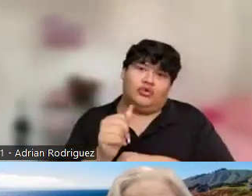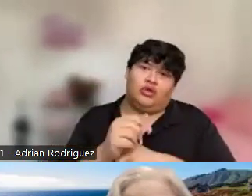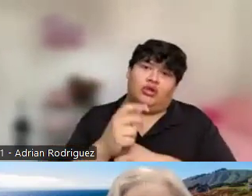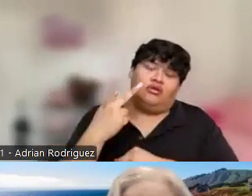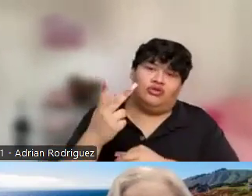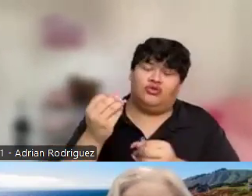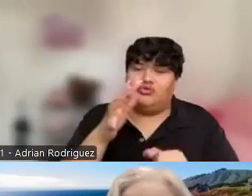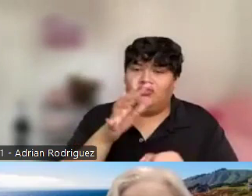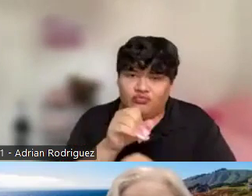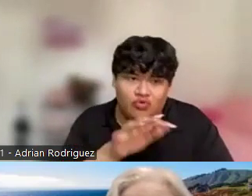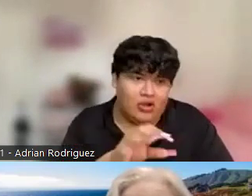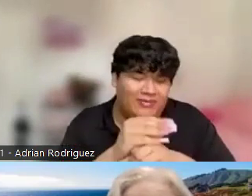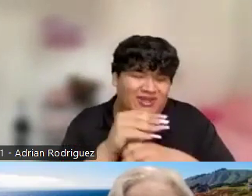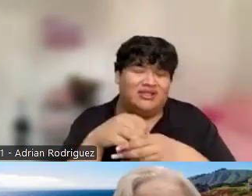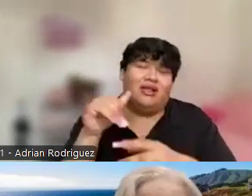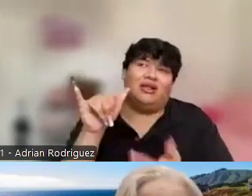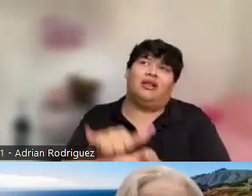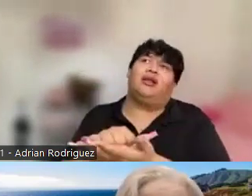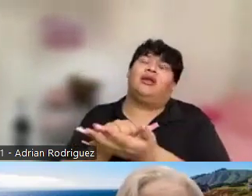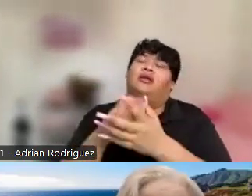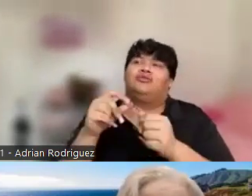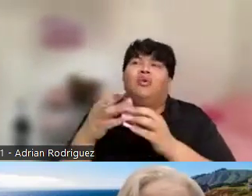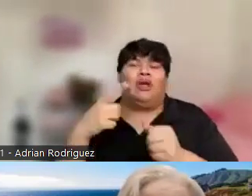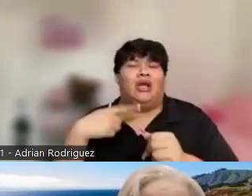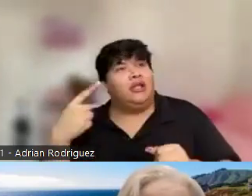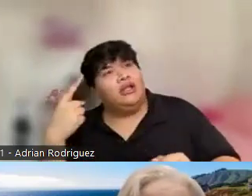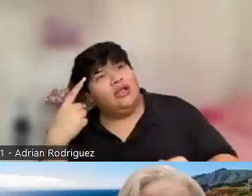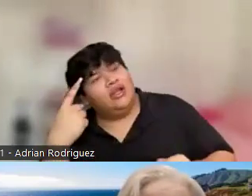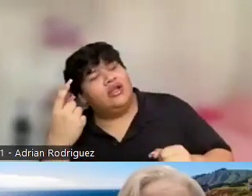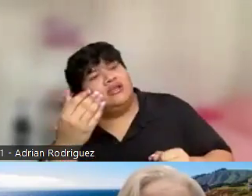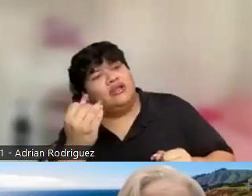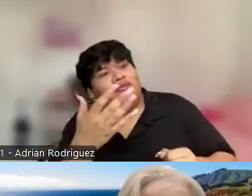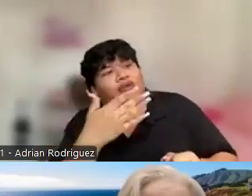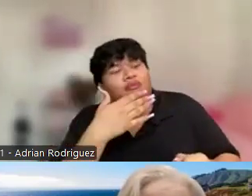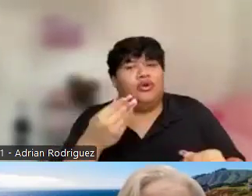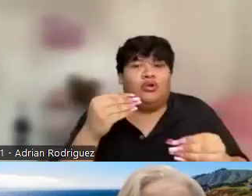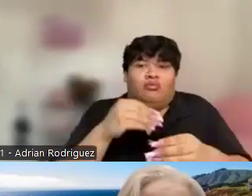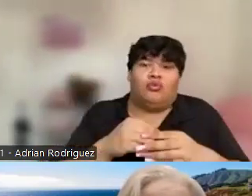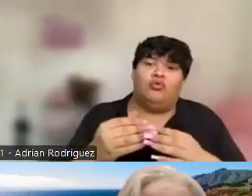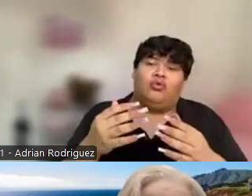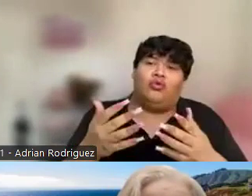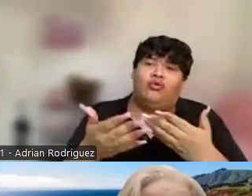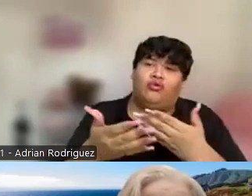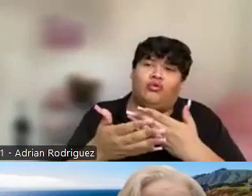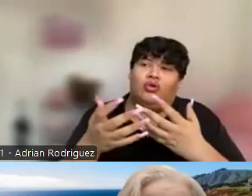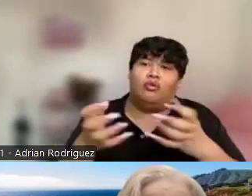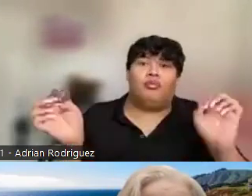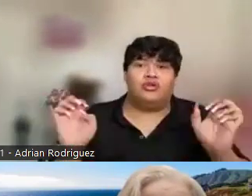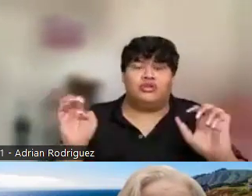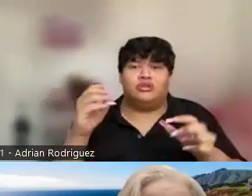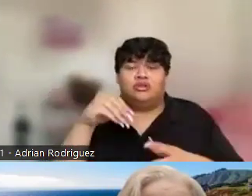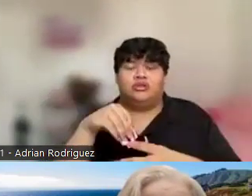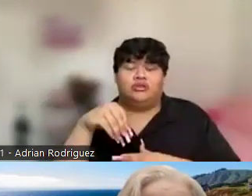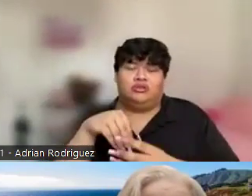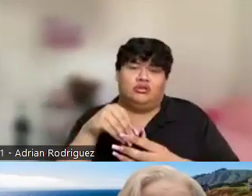that. And I think it's even more of an urgency now because so not only do we have